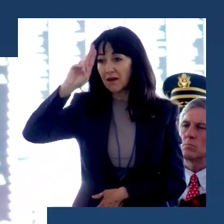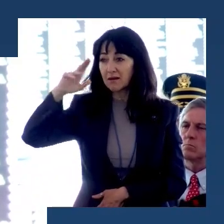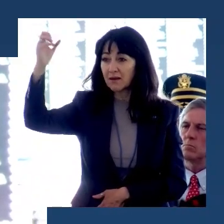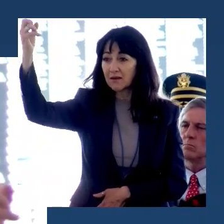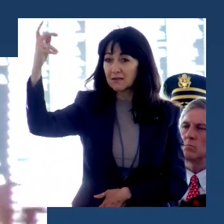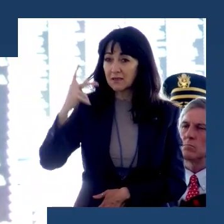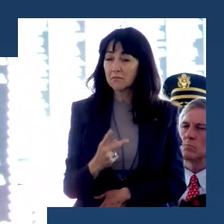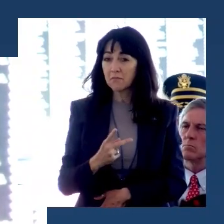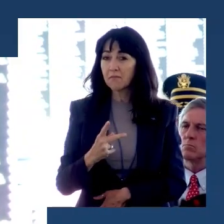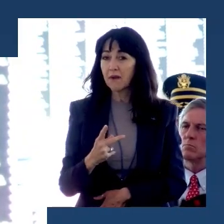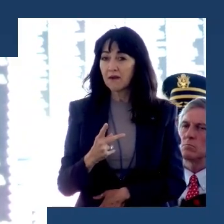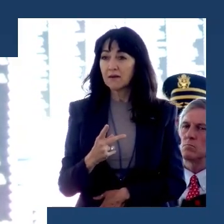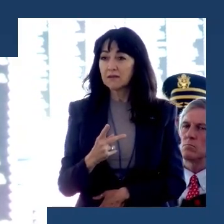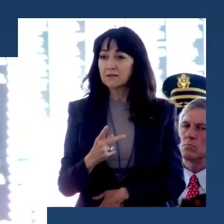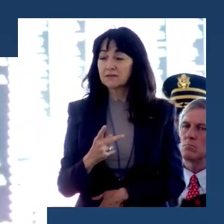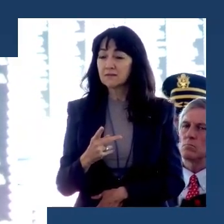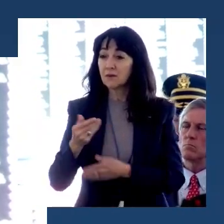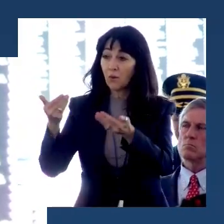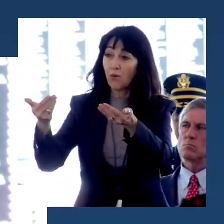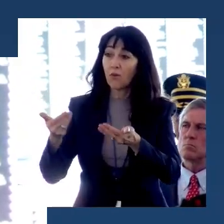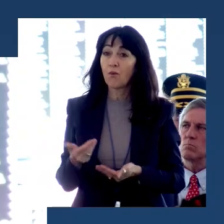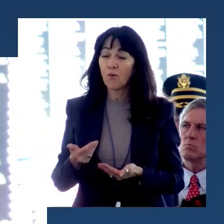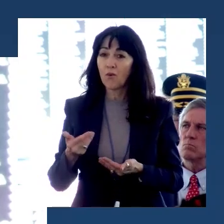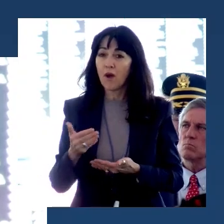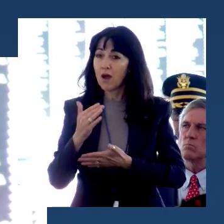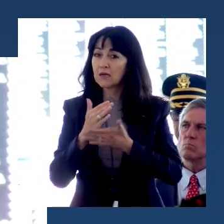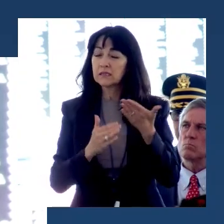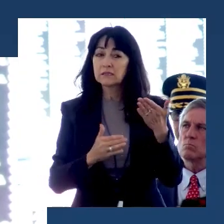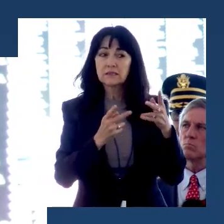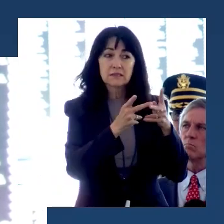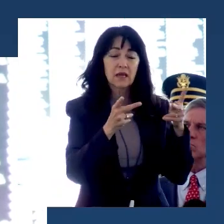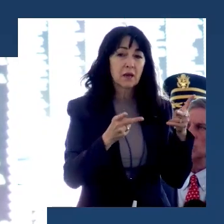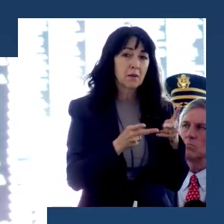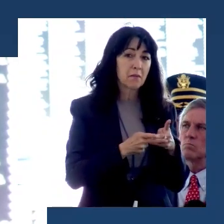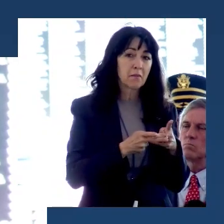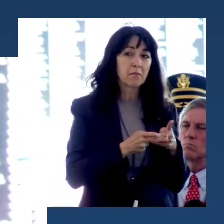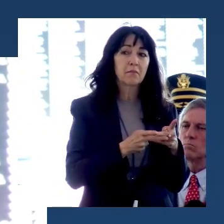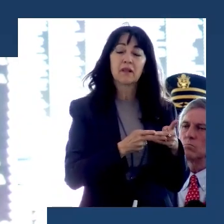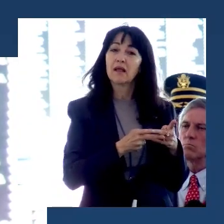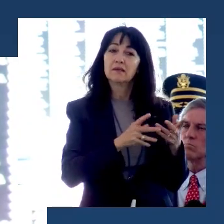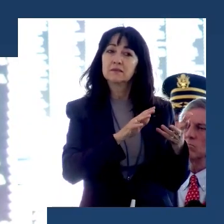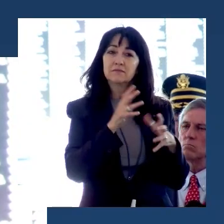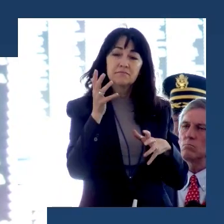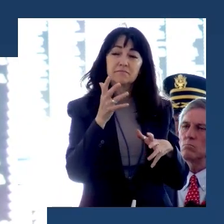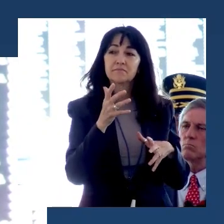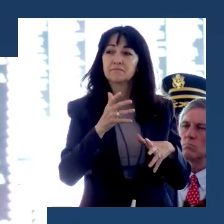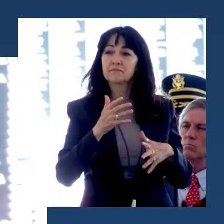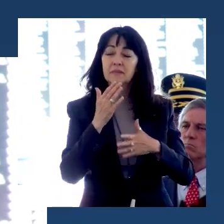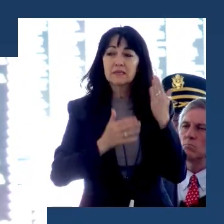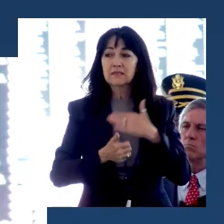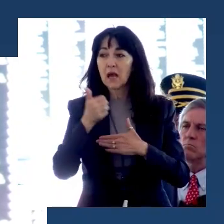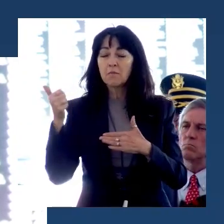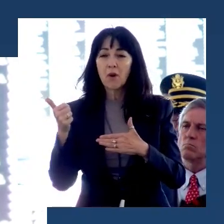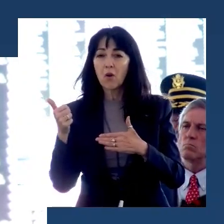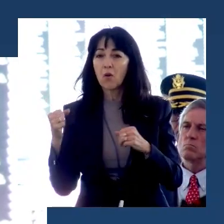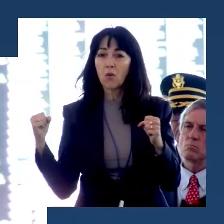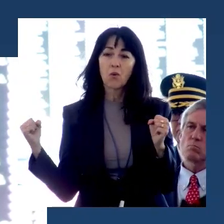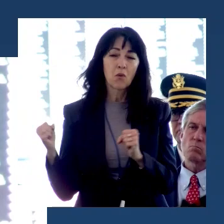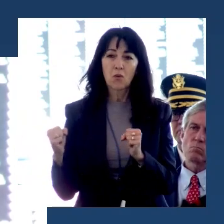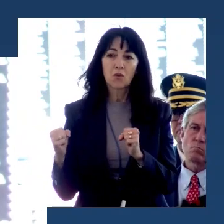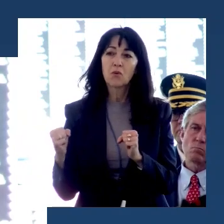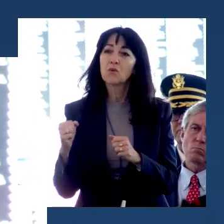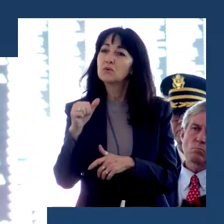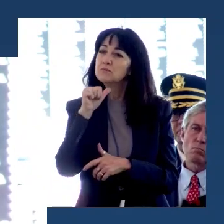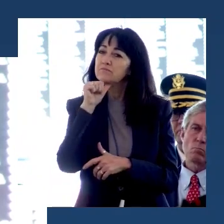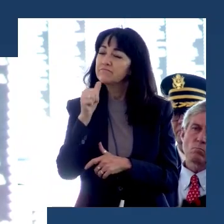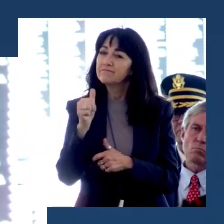World War II. In fact, it was quite, in some cases hostile, in other cases just cold. But I came back here, I moved